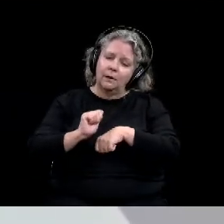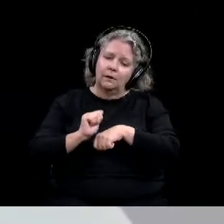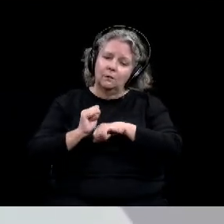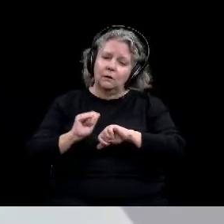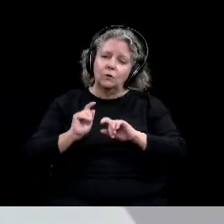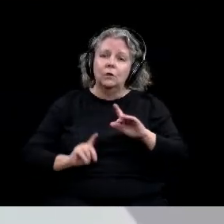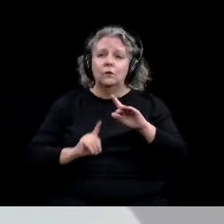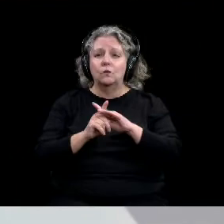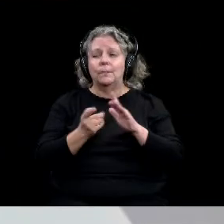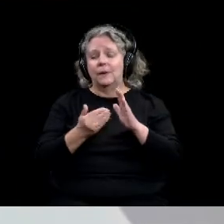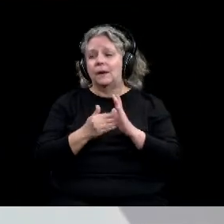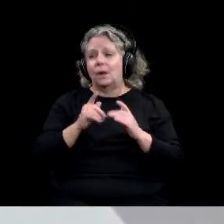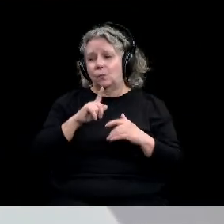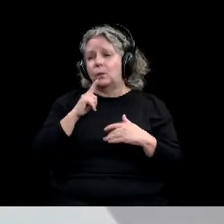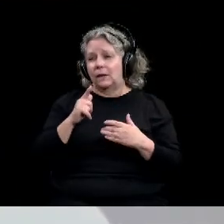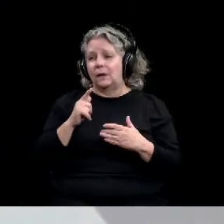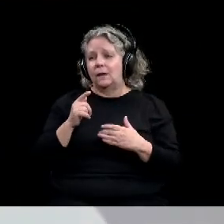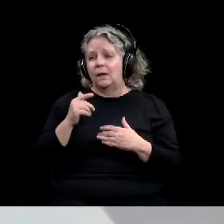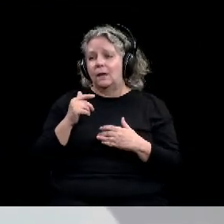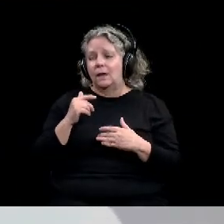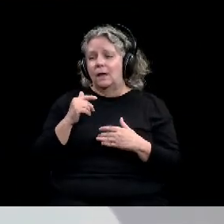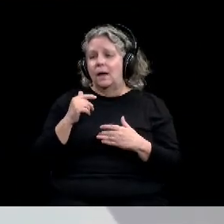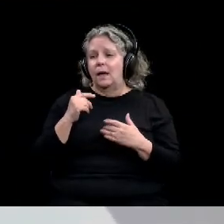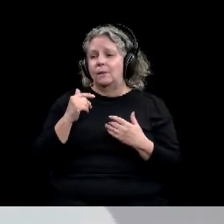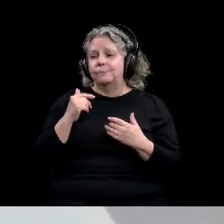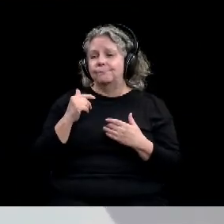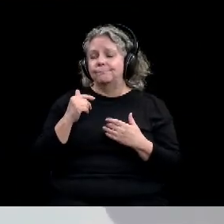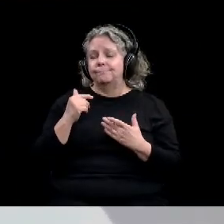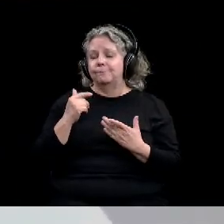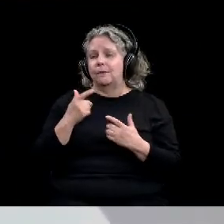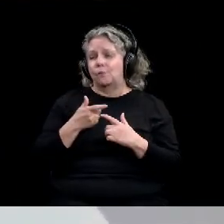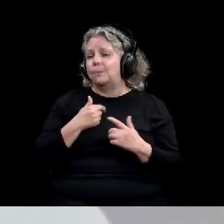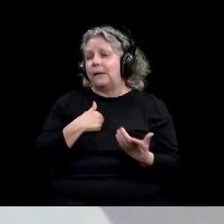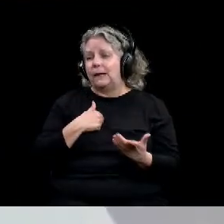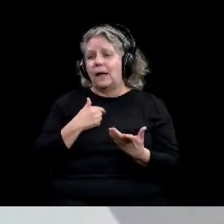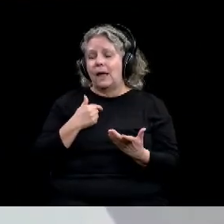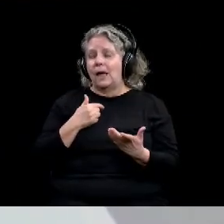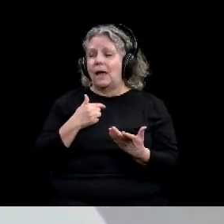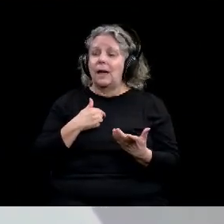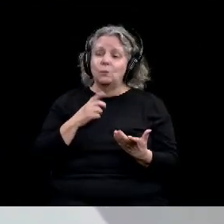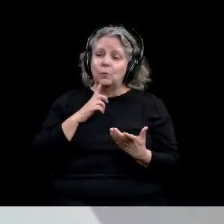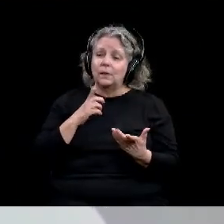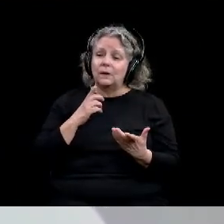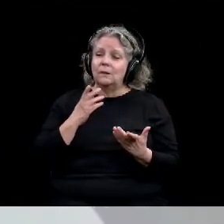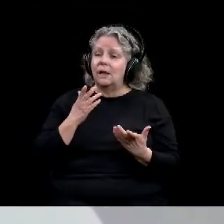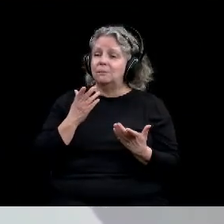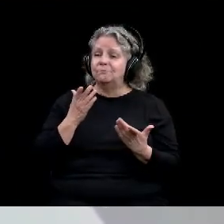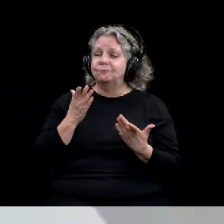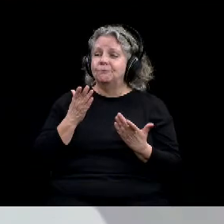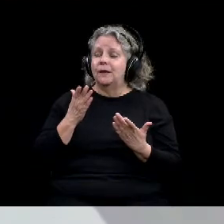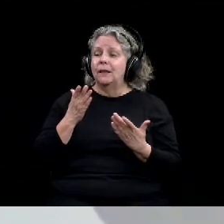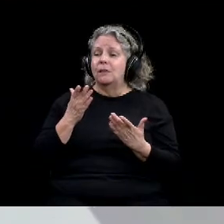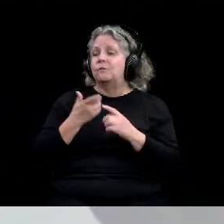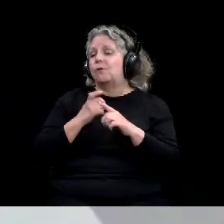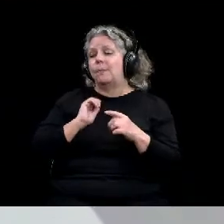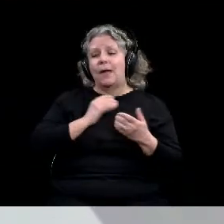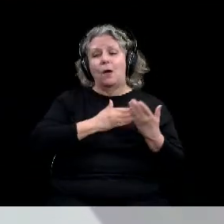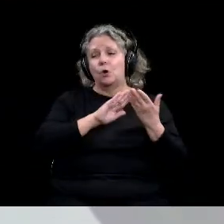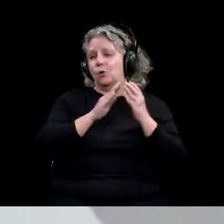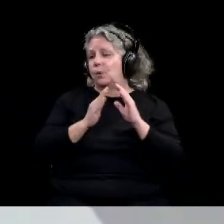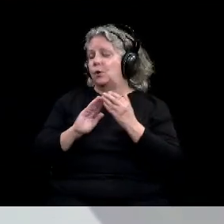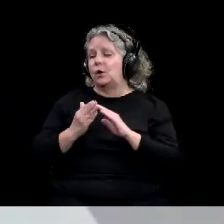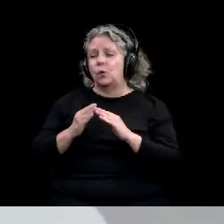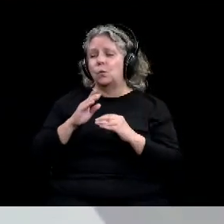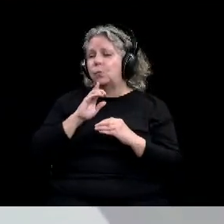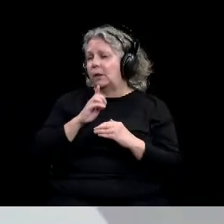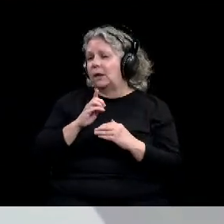think in as much as I can speak for our community, just so very deeply grateful to you,